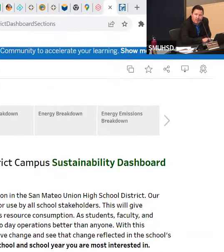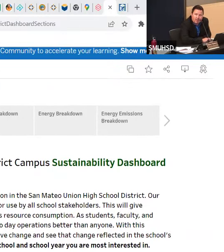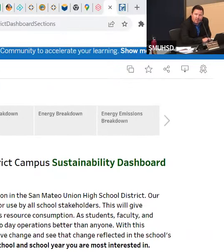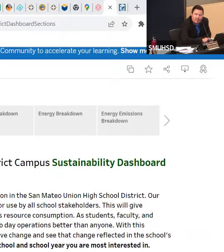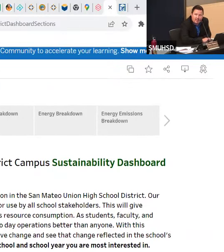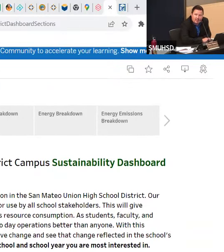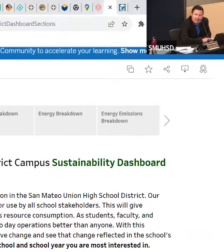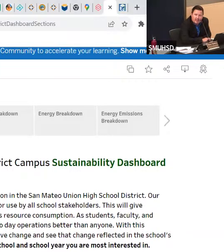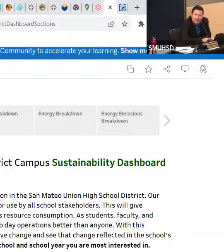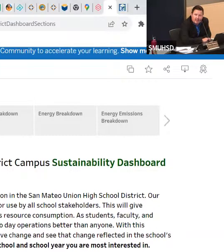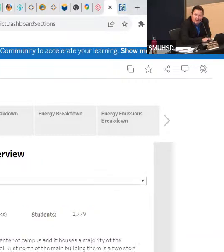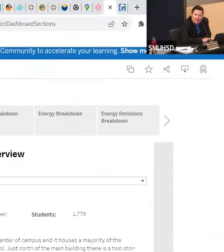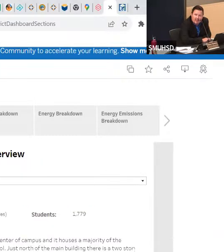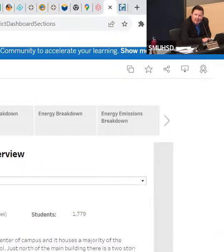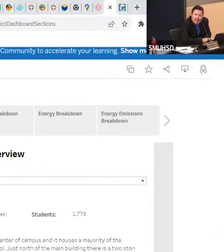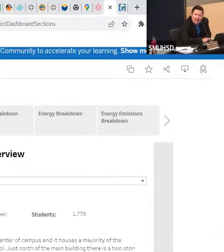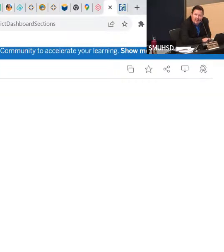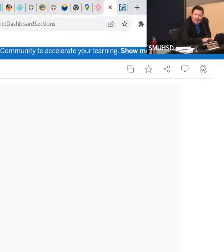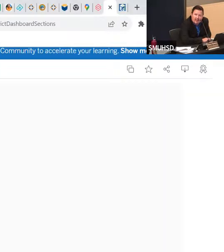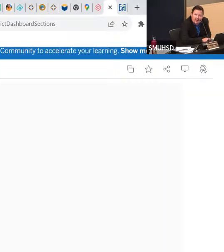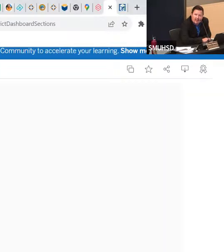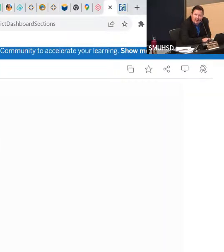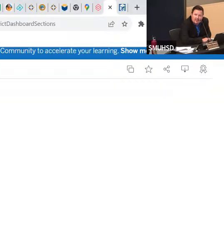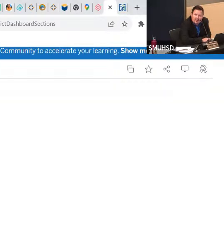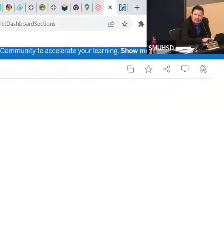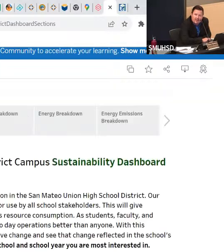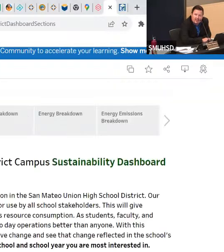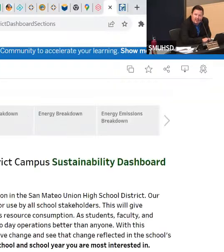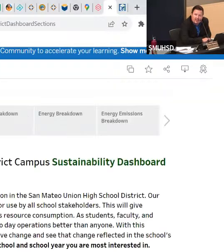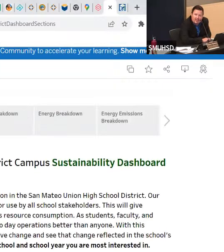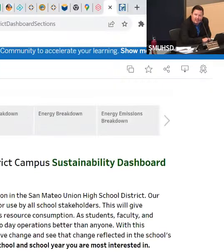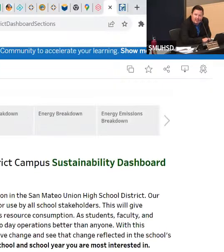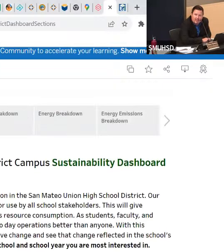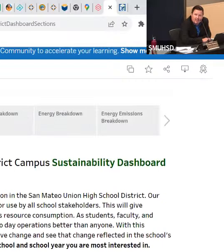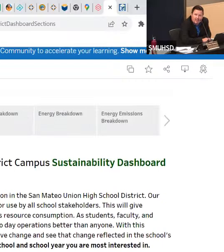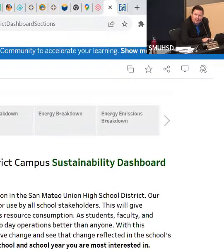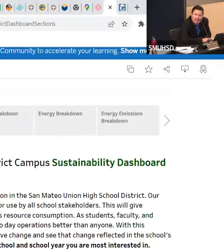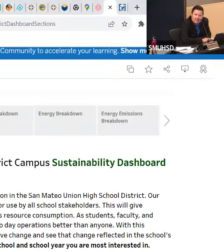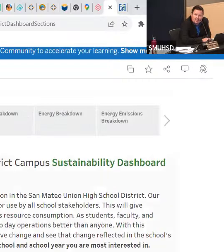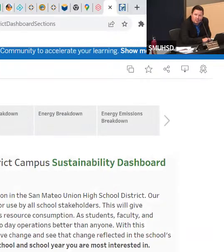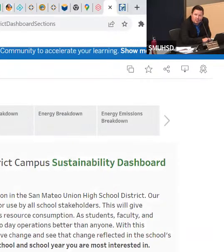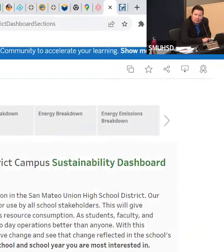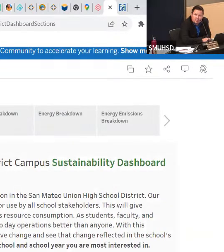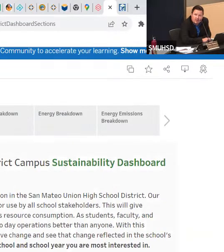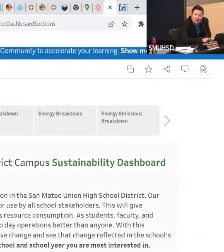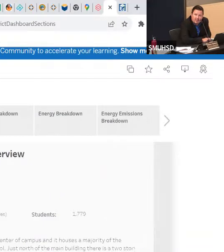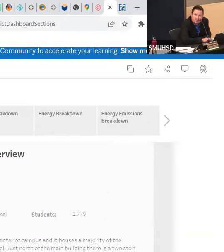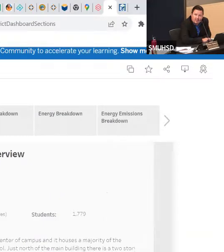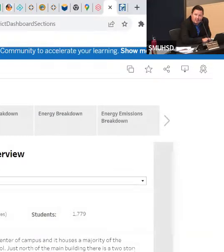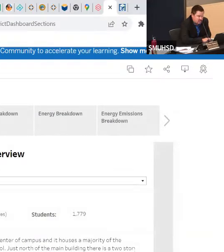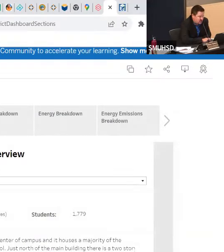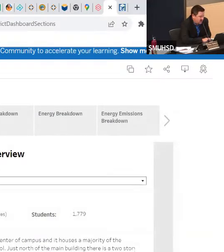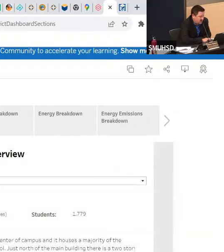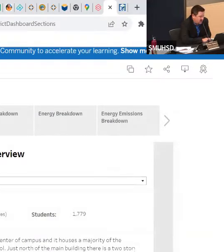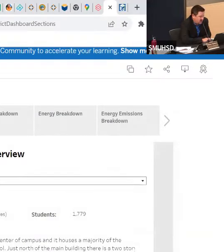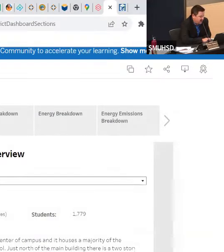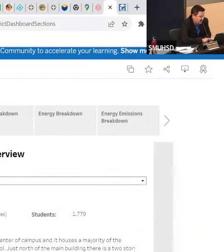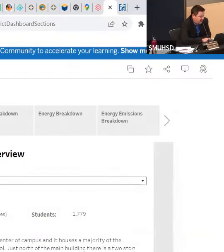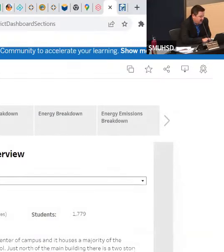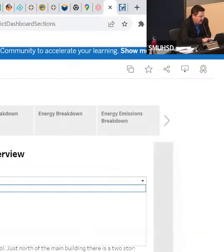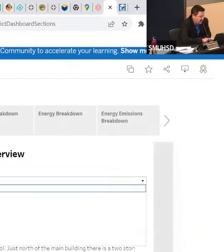welcome, and we also have a school, we have a school